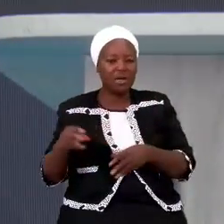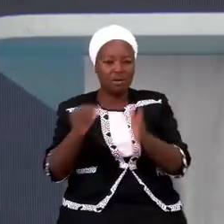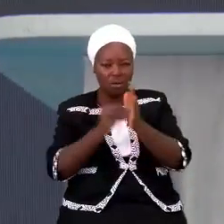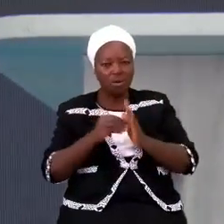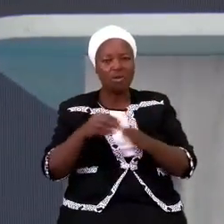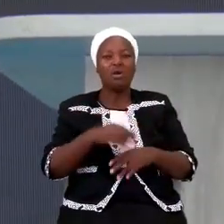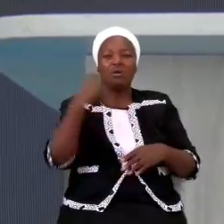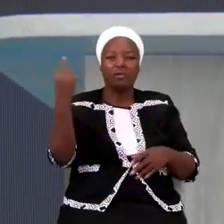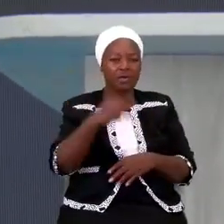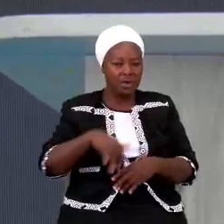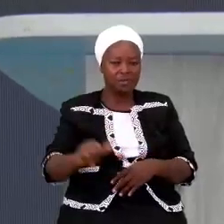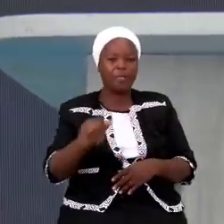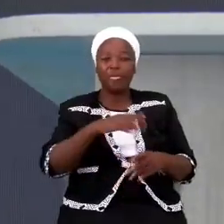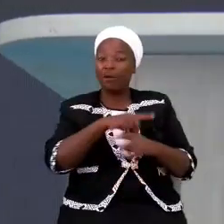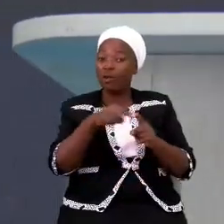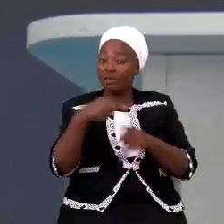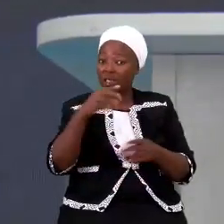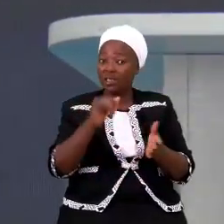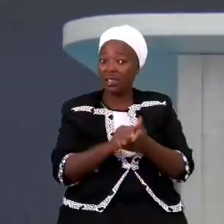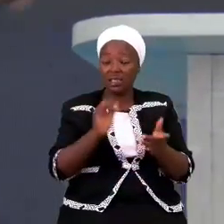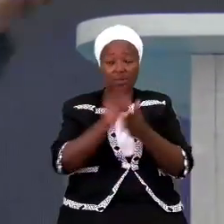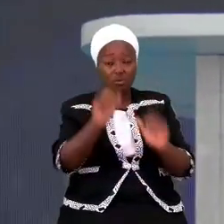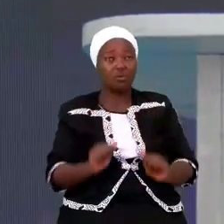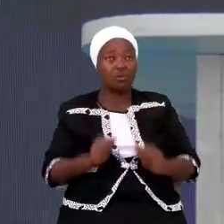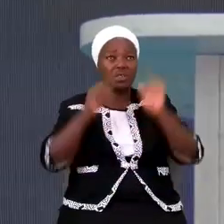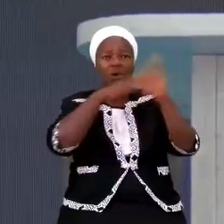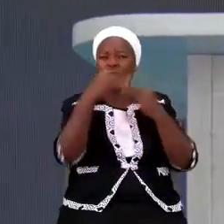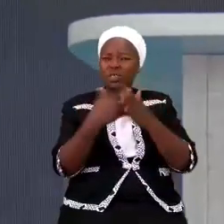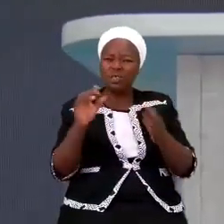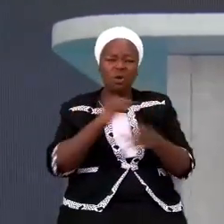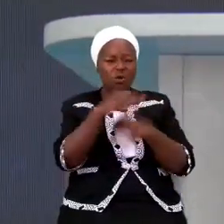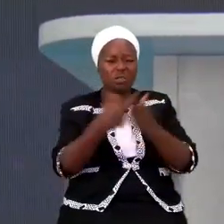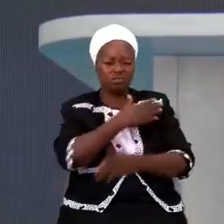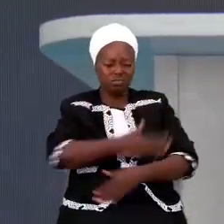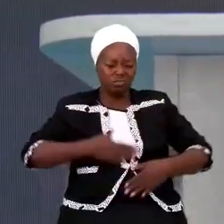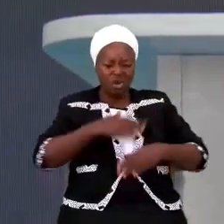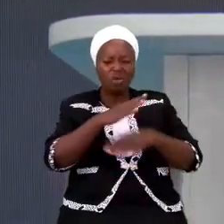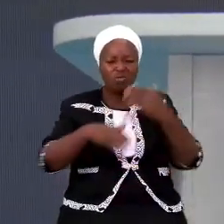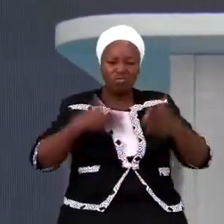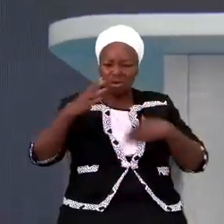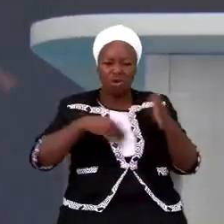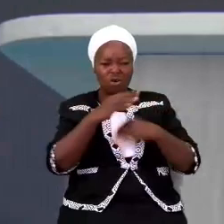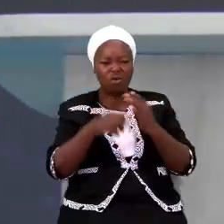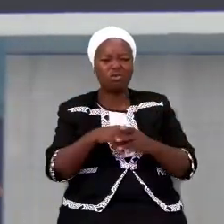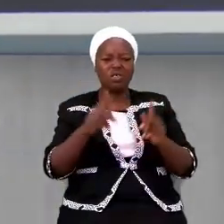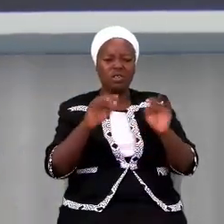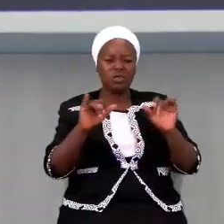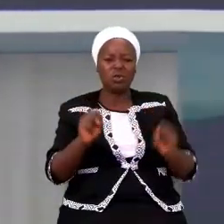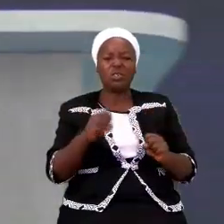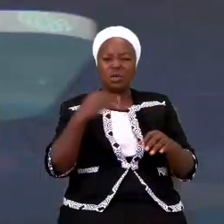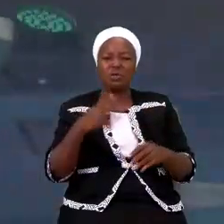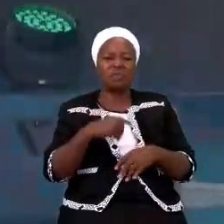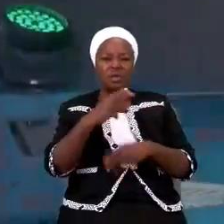toys of the world, and the moths that will be moth eating, they don't have any interest in me. I don't have any interest